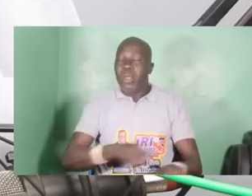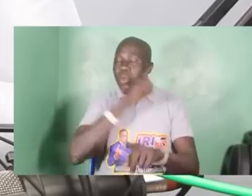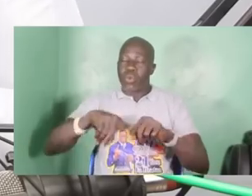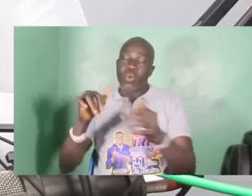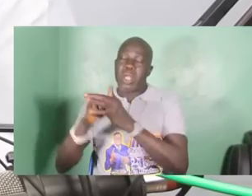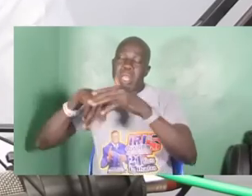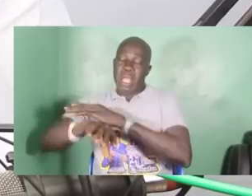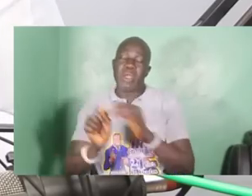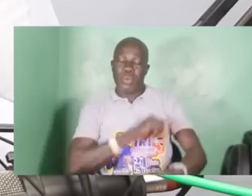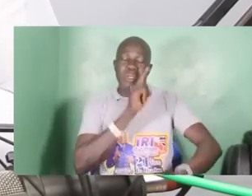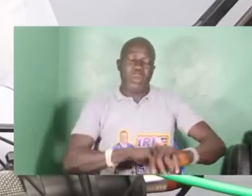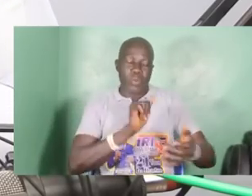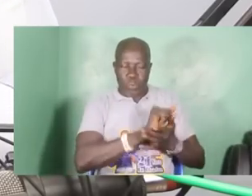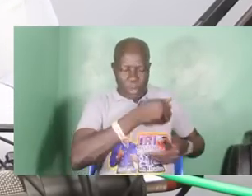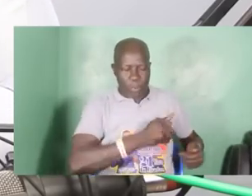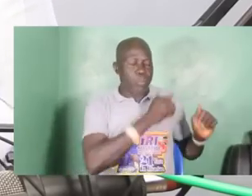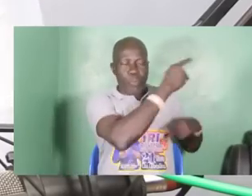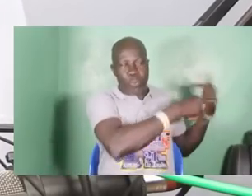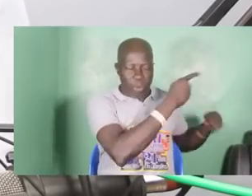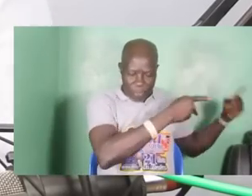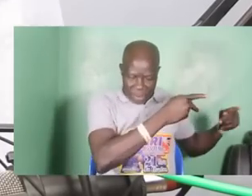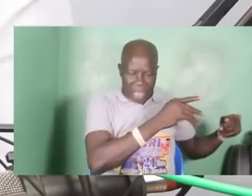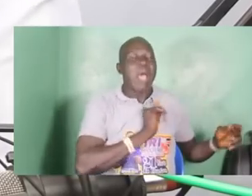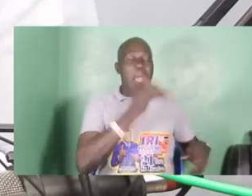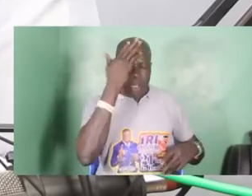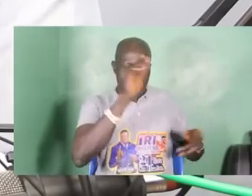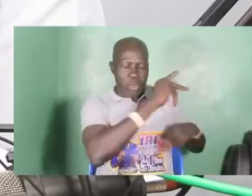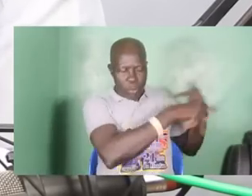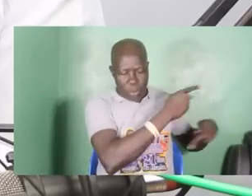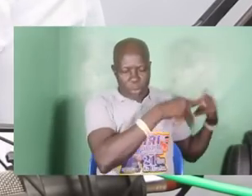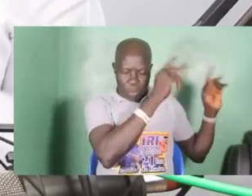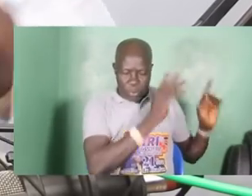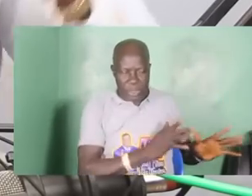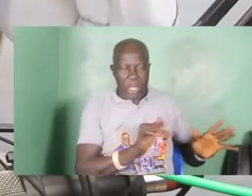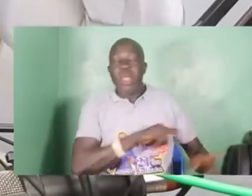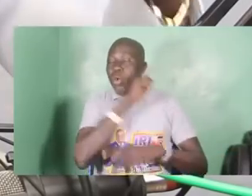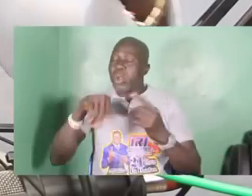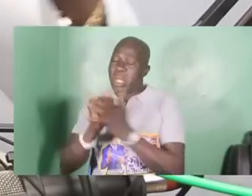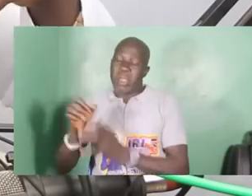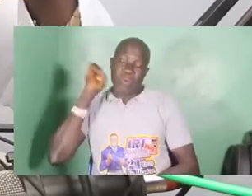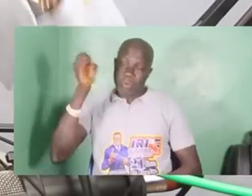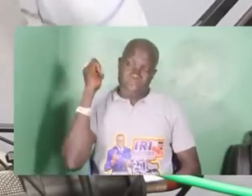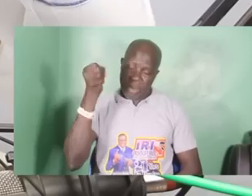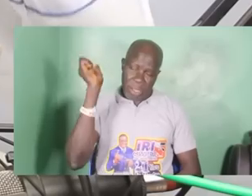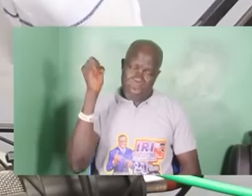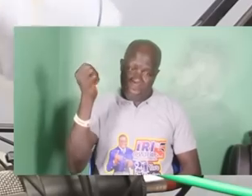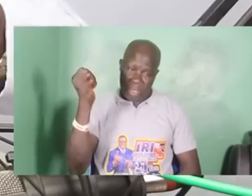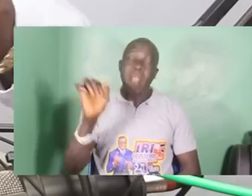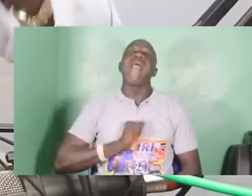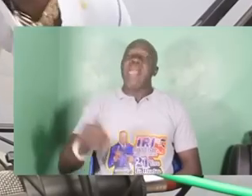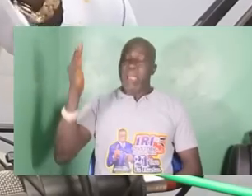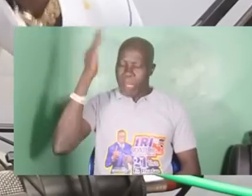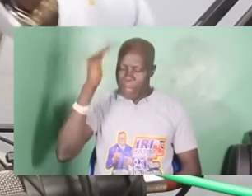Yes. When I was a prophet, I know the position of a prophet. But when I was evangelist,